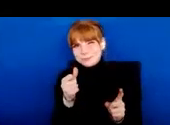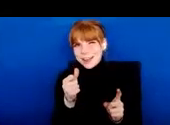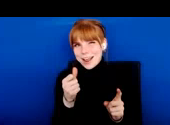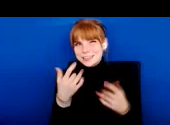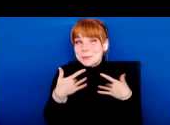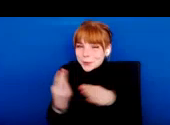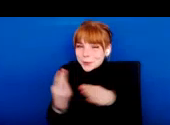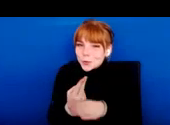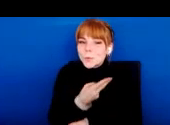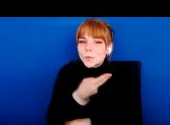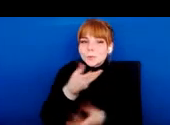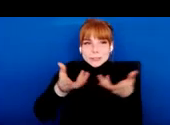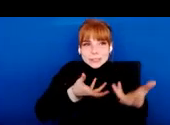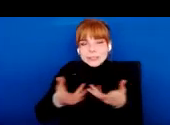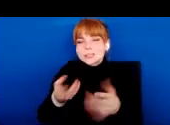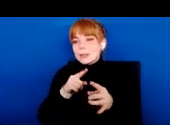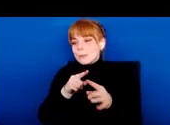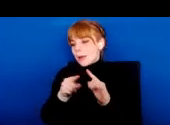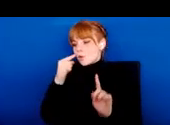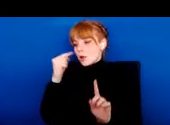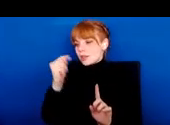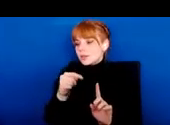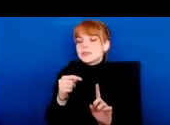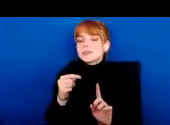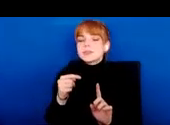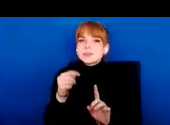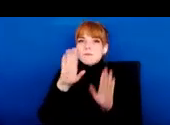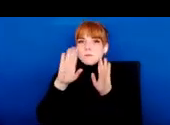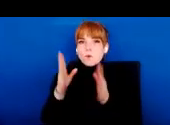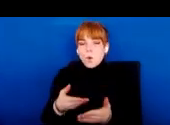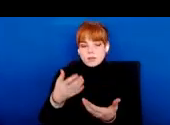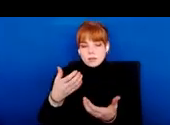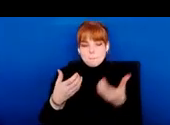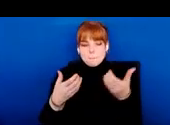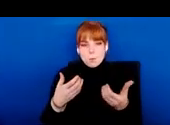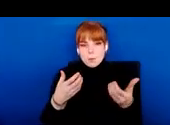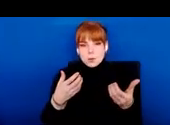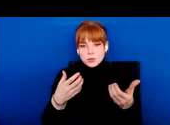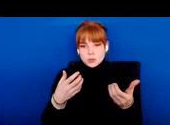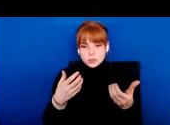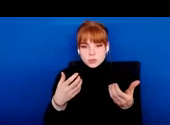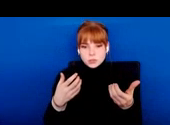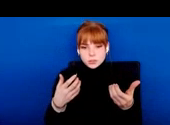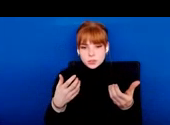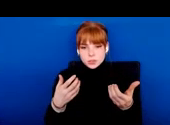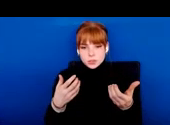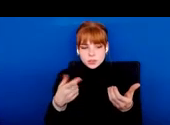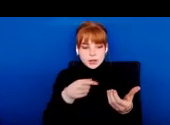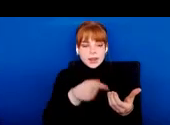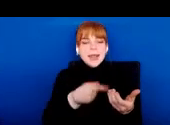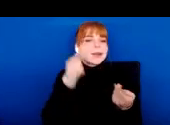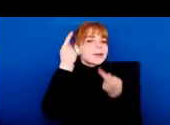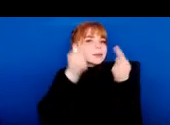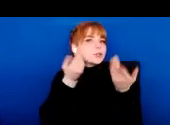with a device, kind of with a focus on mobile devices, that it considers that users might interact with the page in different